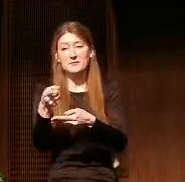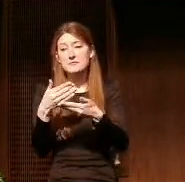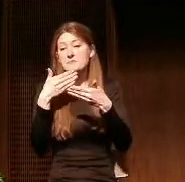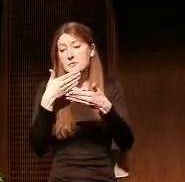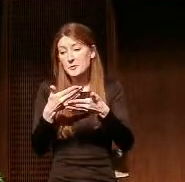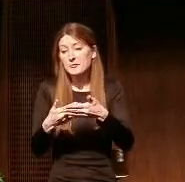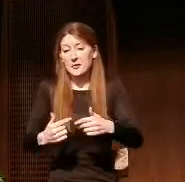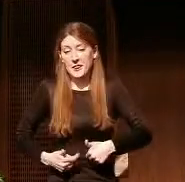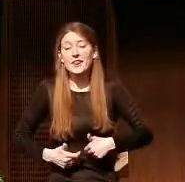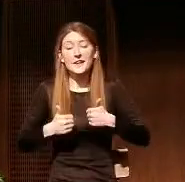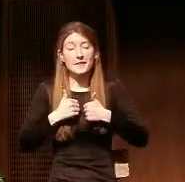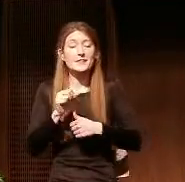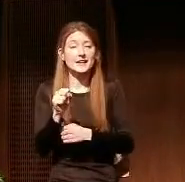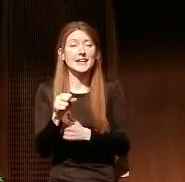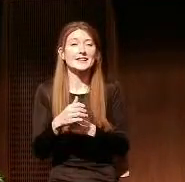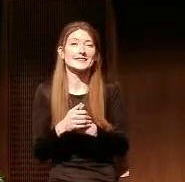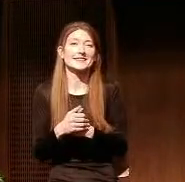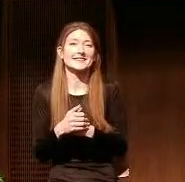it.